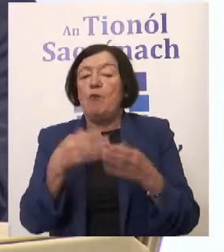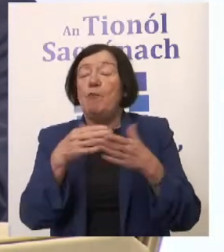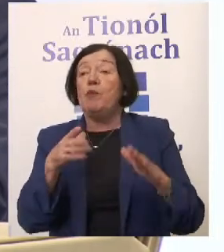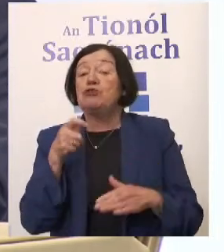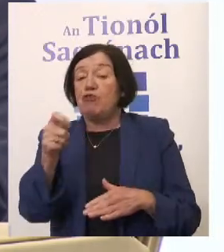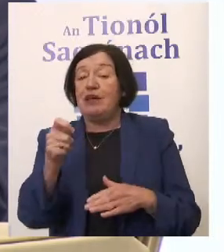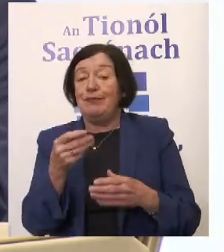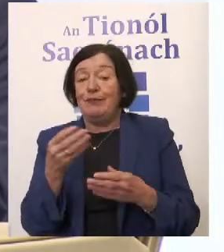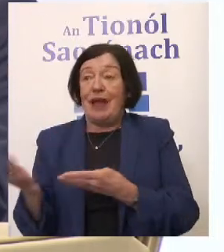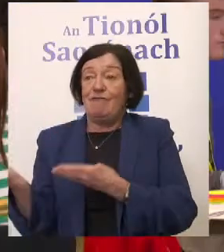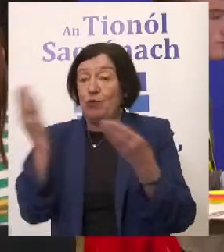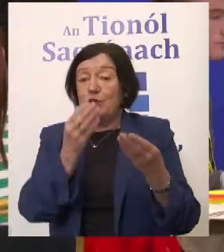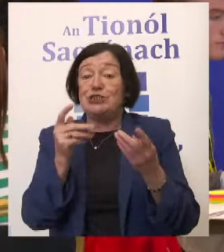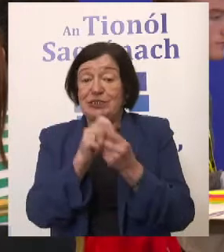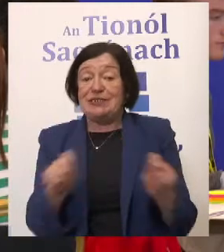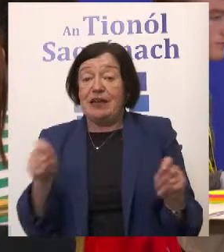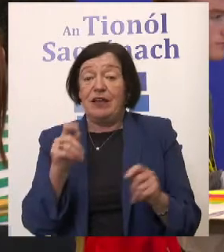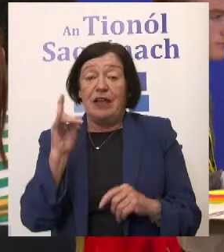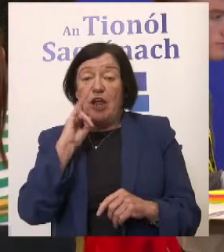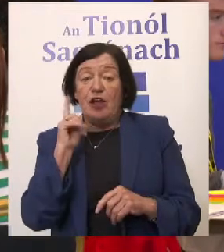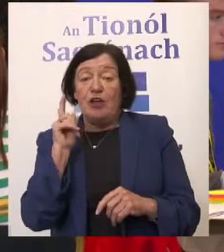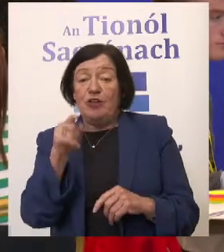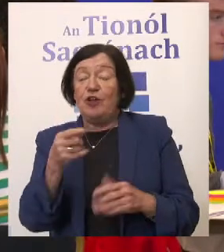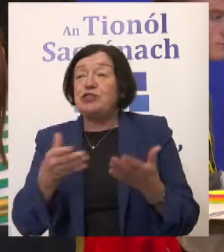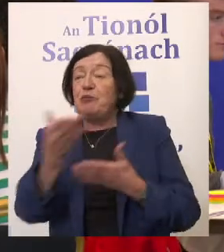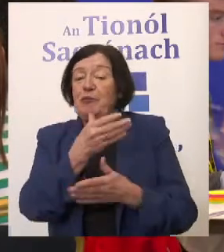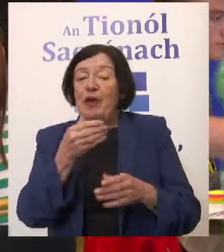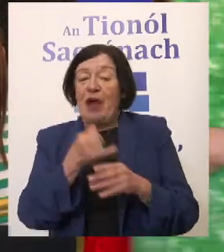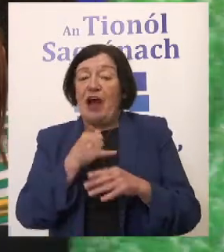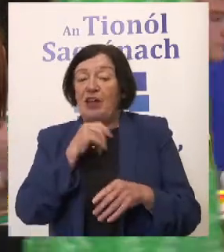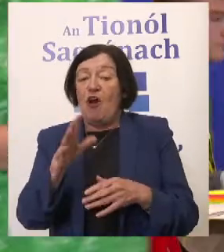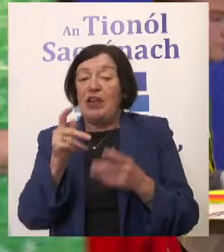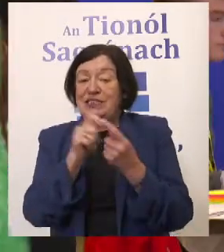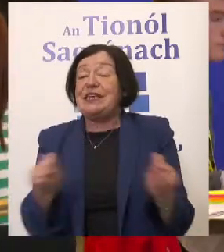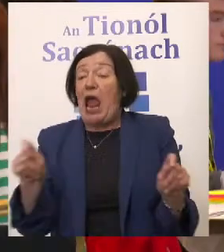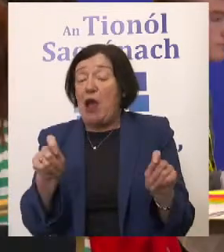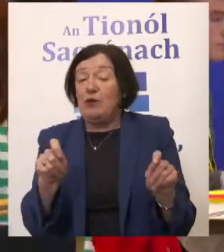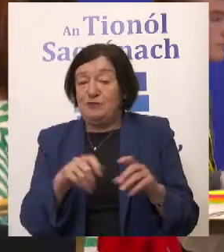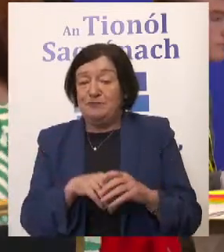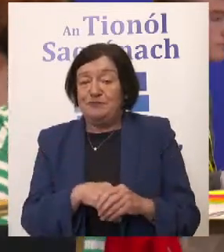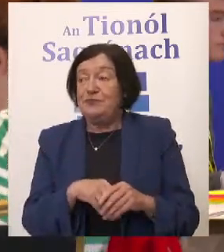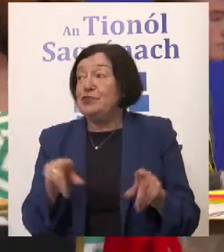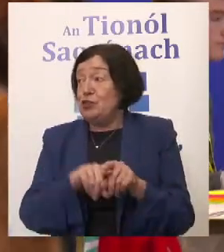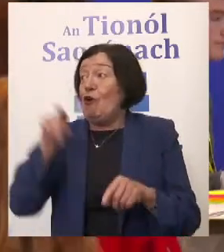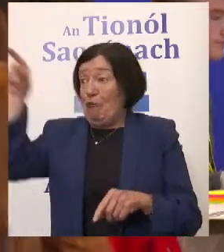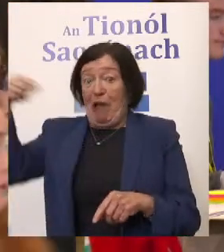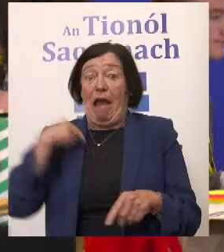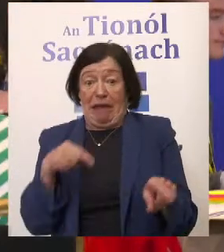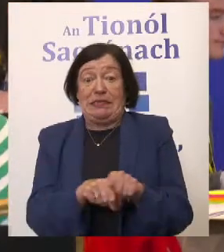brings everybody into town, because I heard in your earlier debates about, I call it town, right?